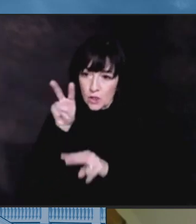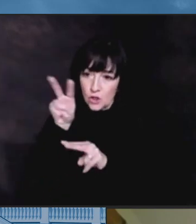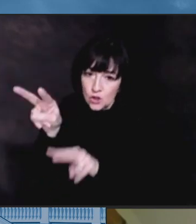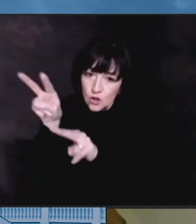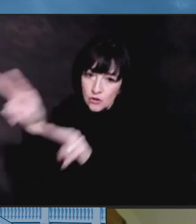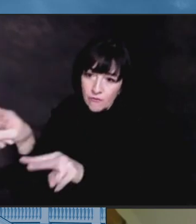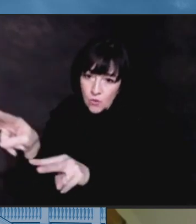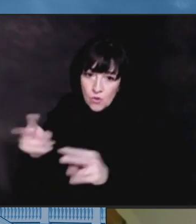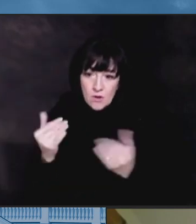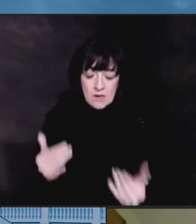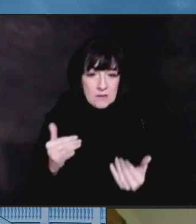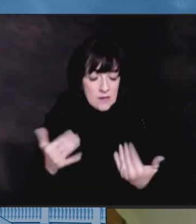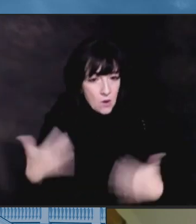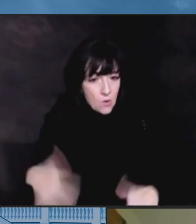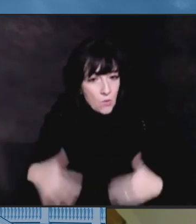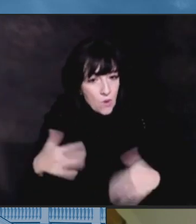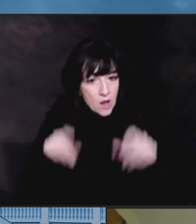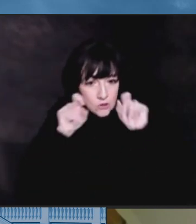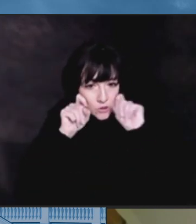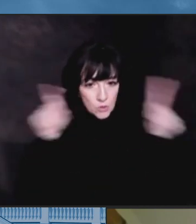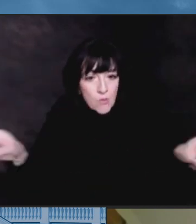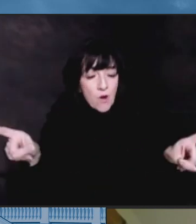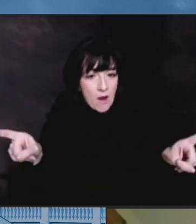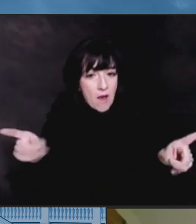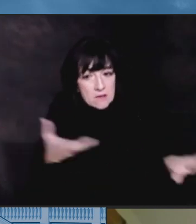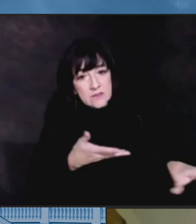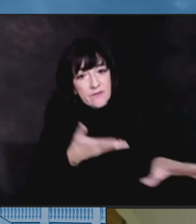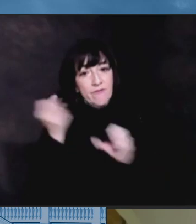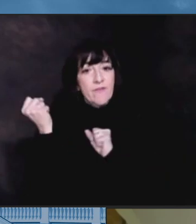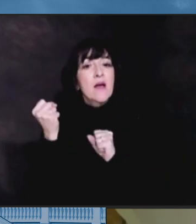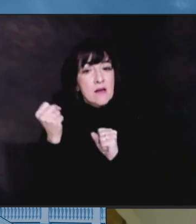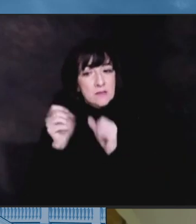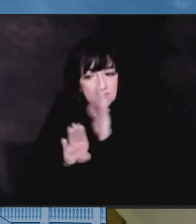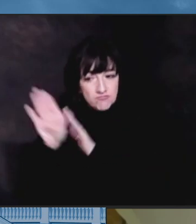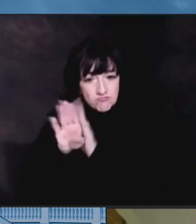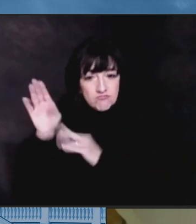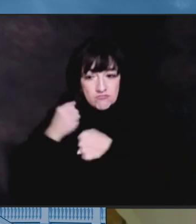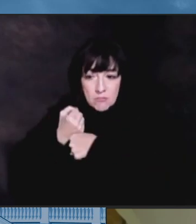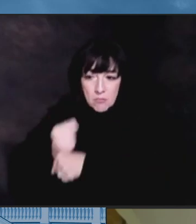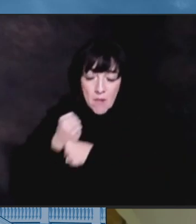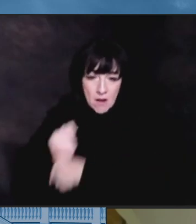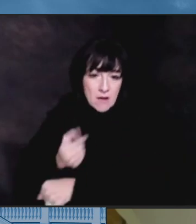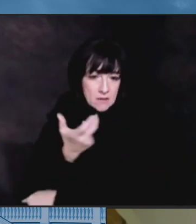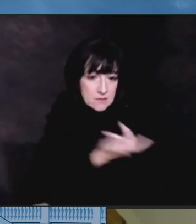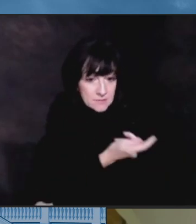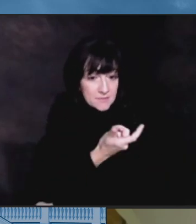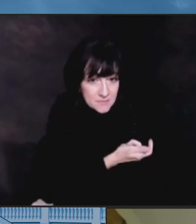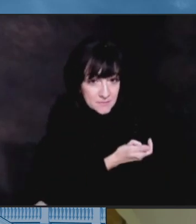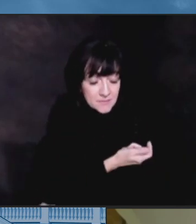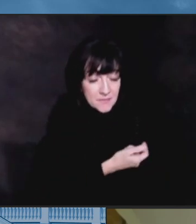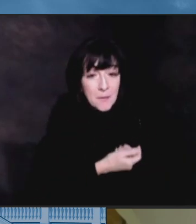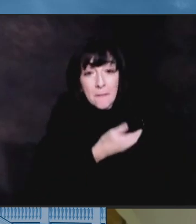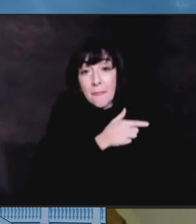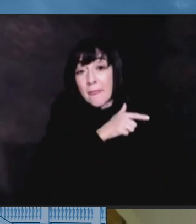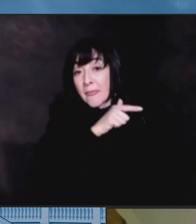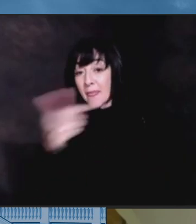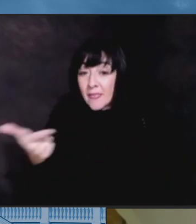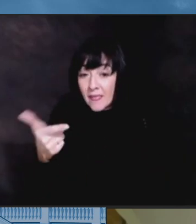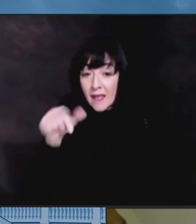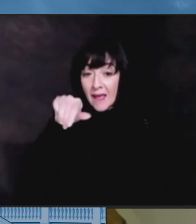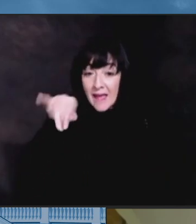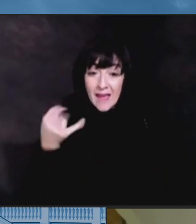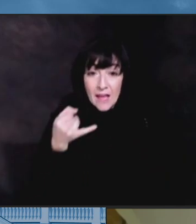this soon. And it's safe and effective. AJ's been working hard on our